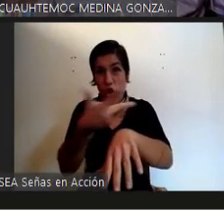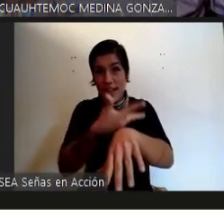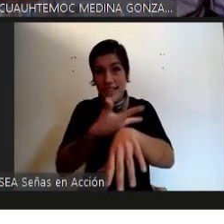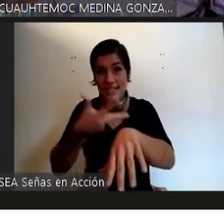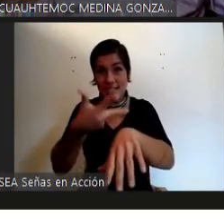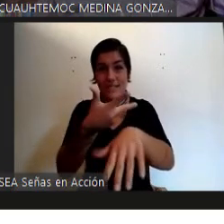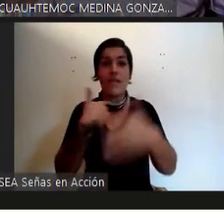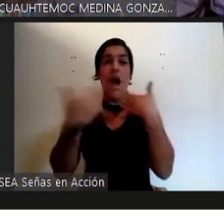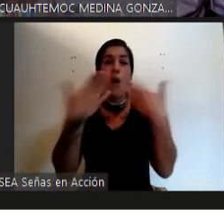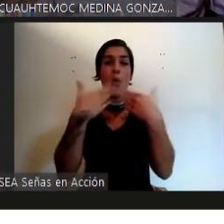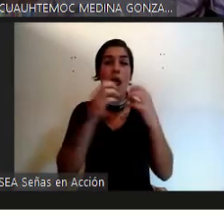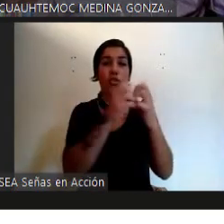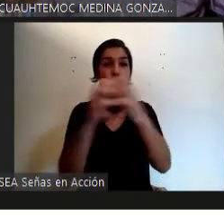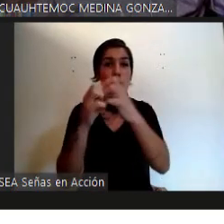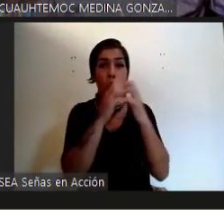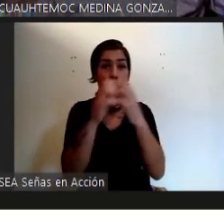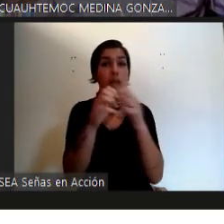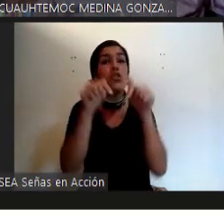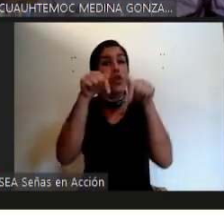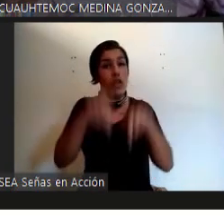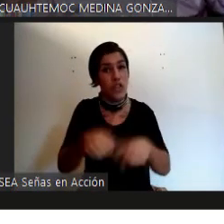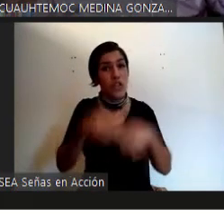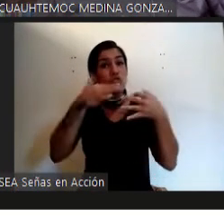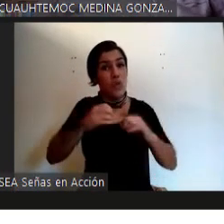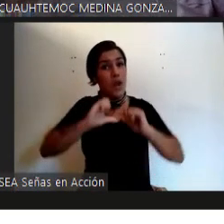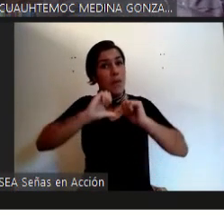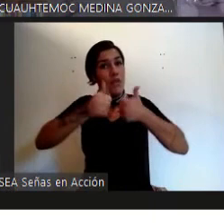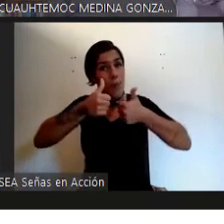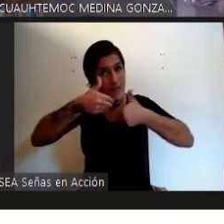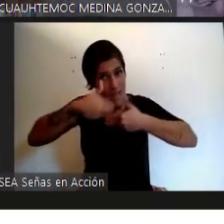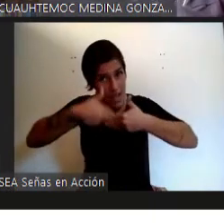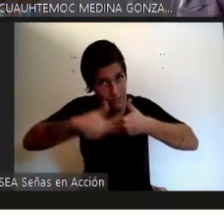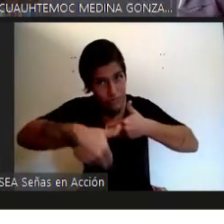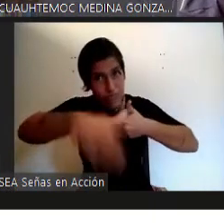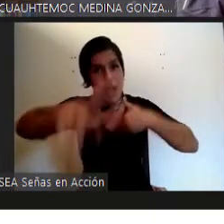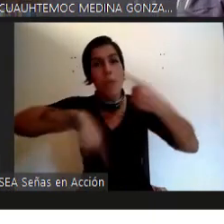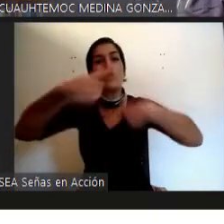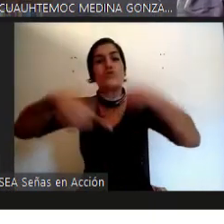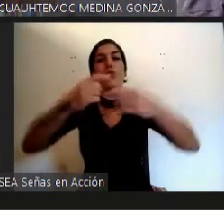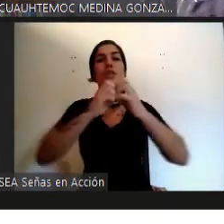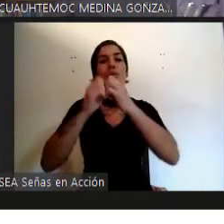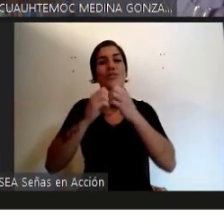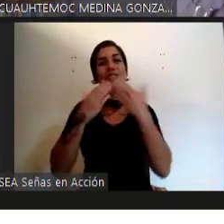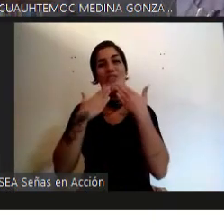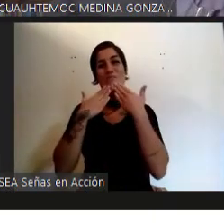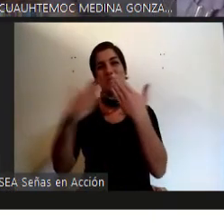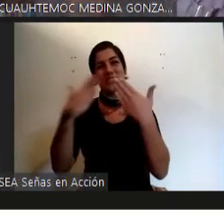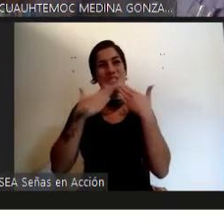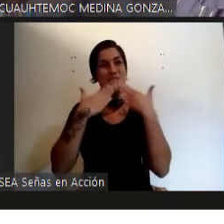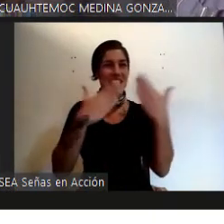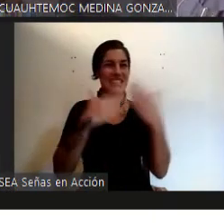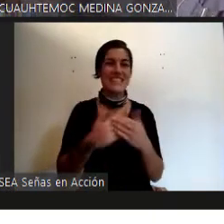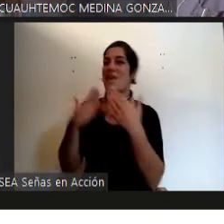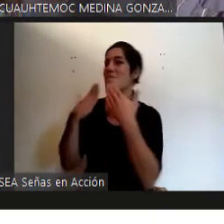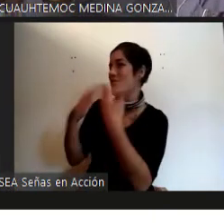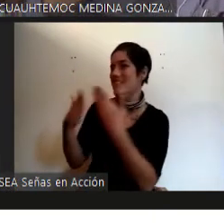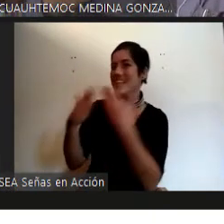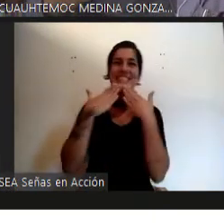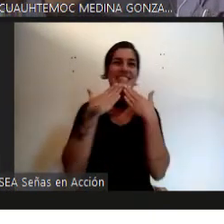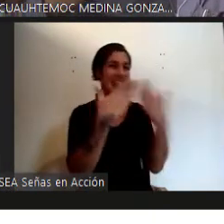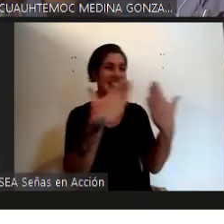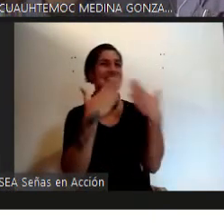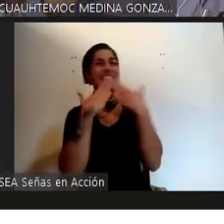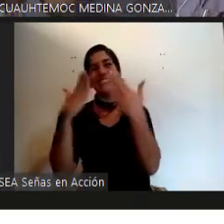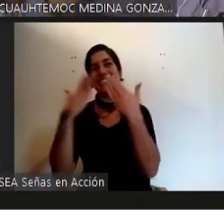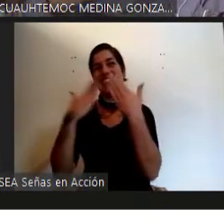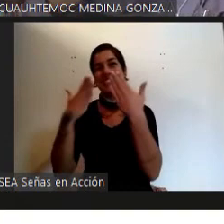open door to many more hours that we will have to keep having. So thank you so much. Thank you all. I'd like